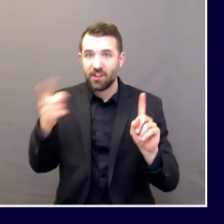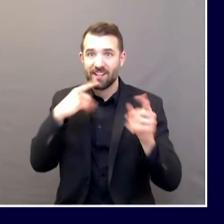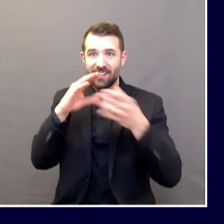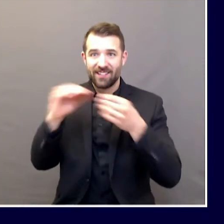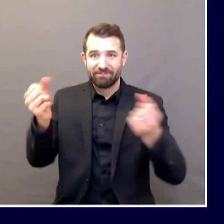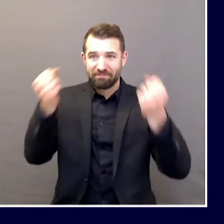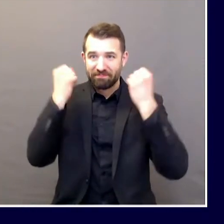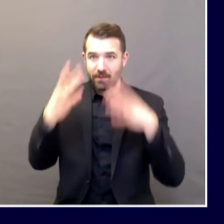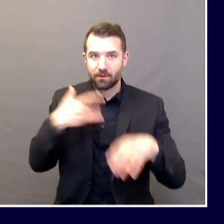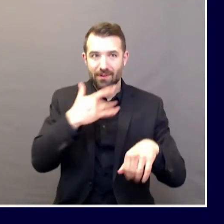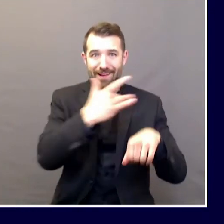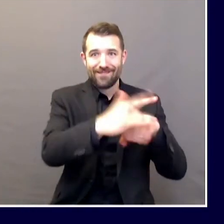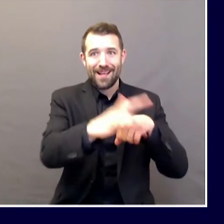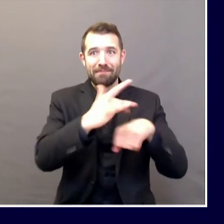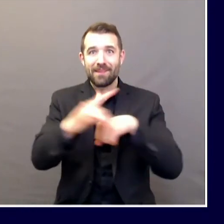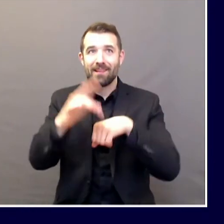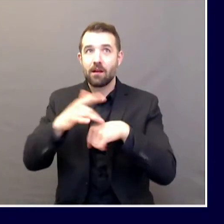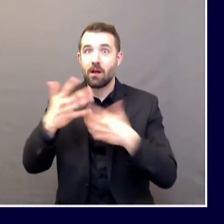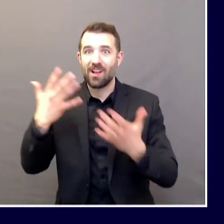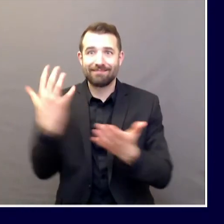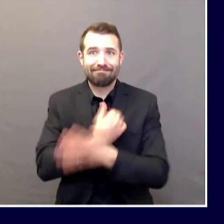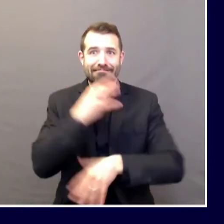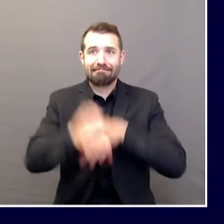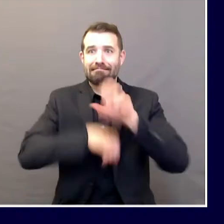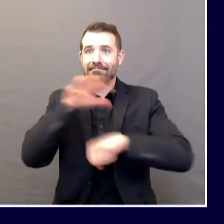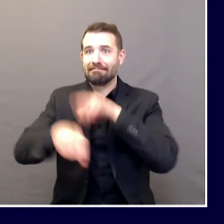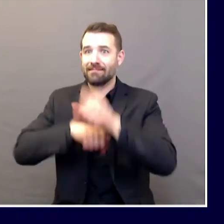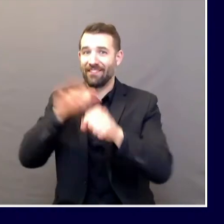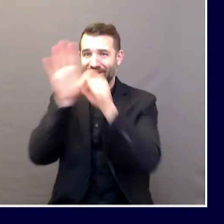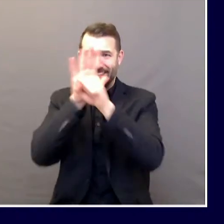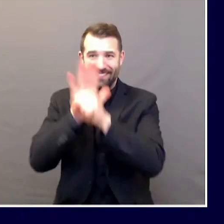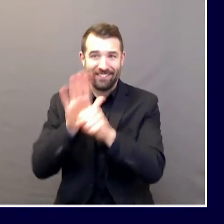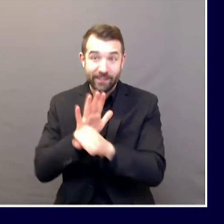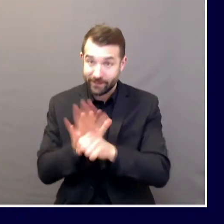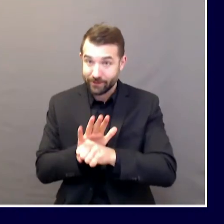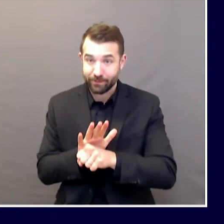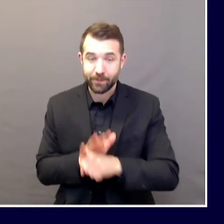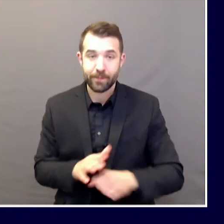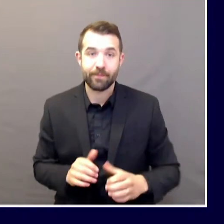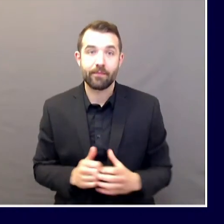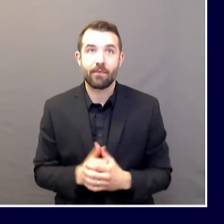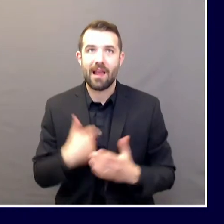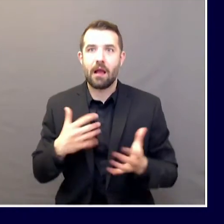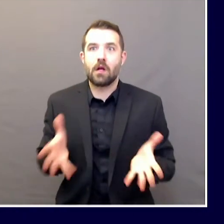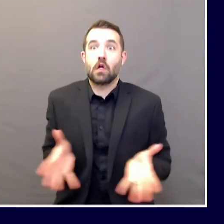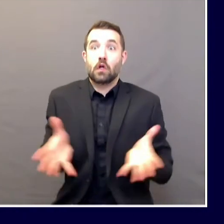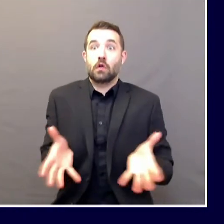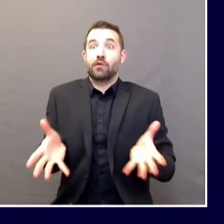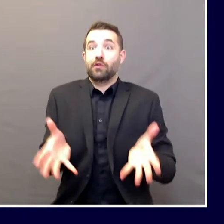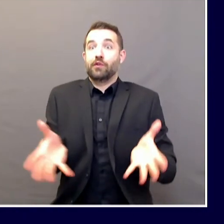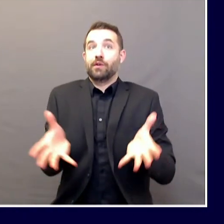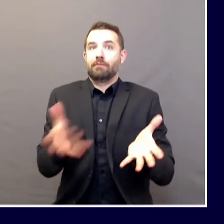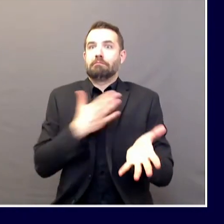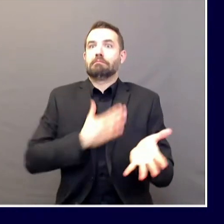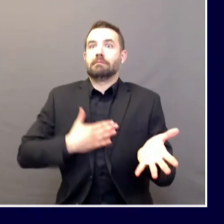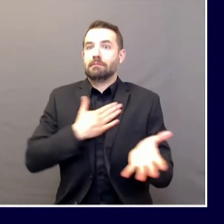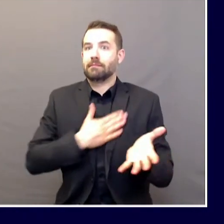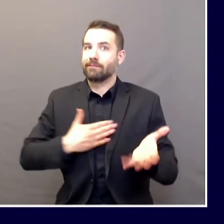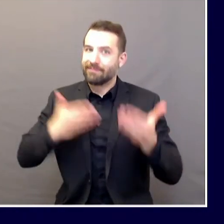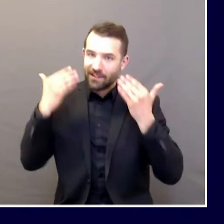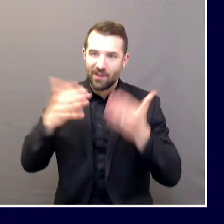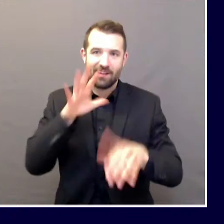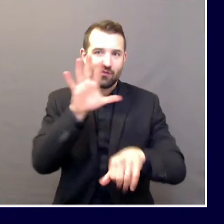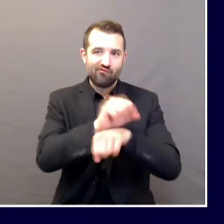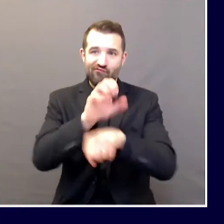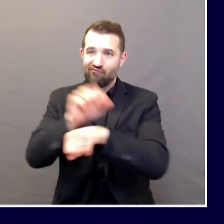are expecting a lot of demand from this group. I'm encouraging as much demand in this group as I can do on my end as well. So I'm